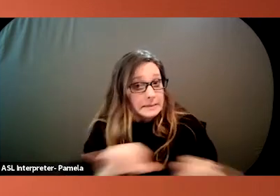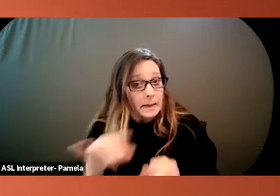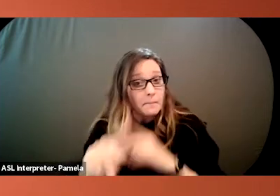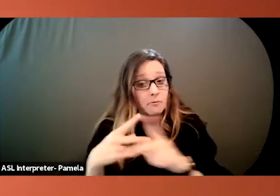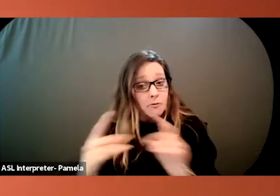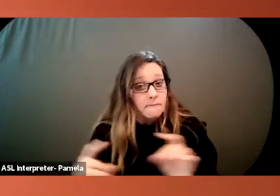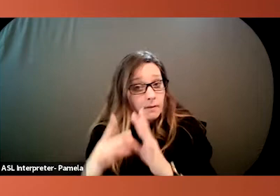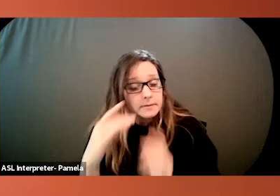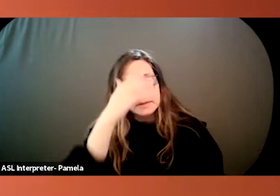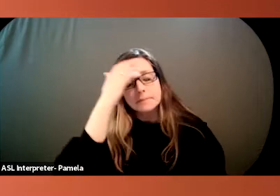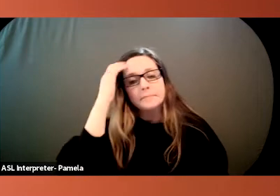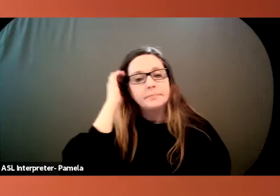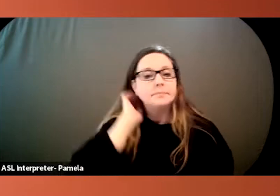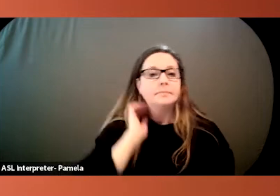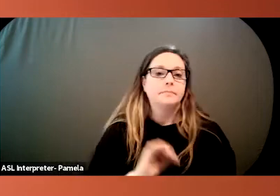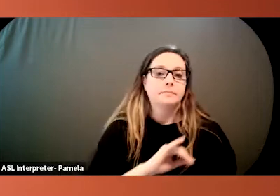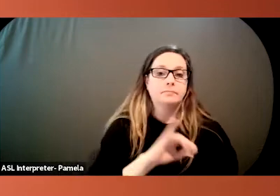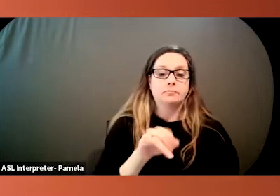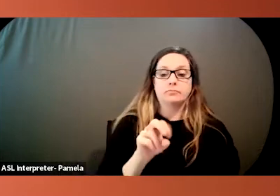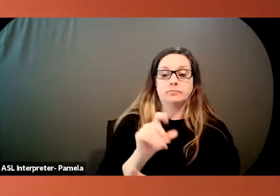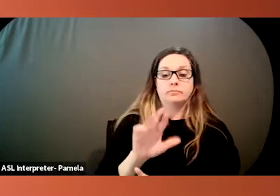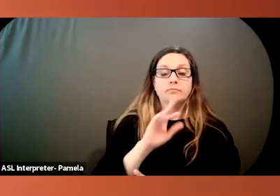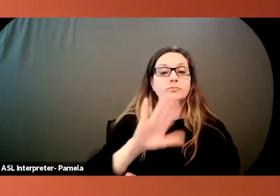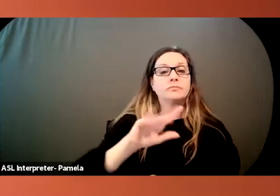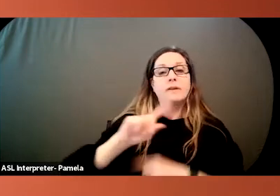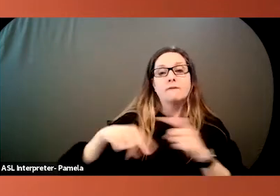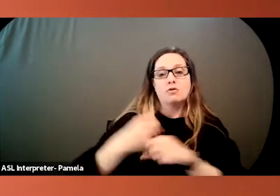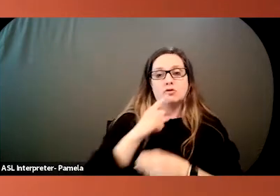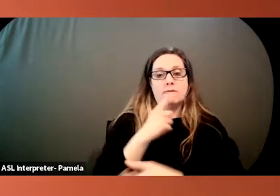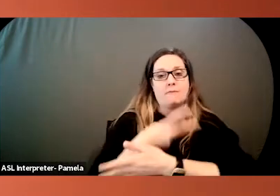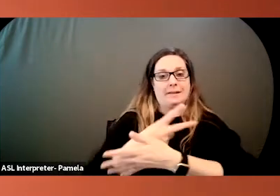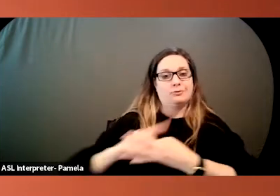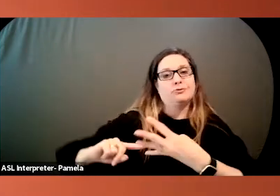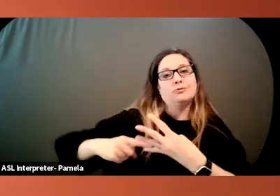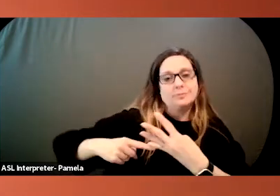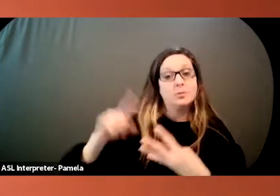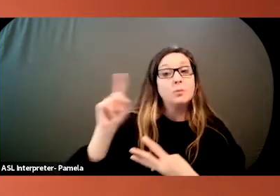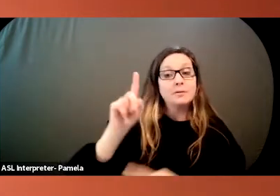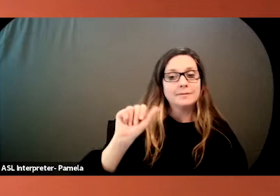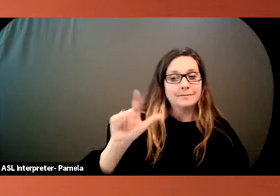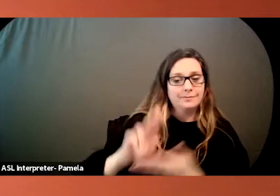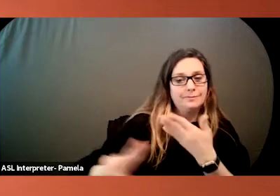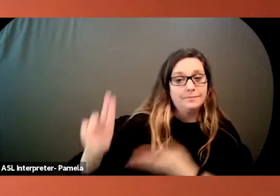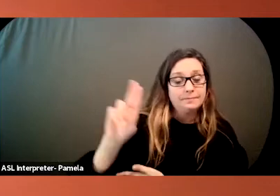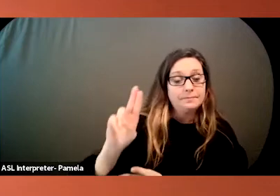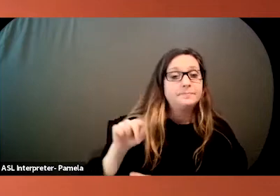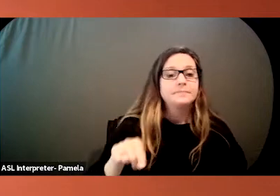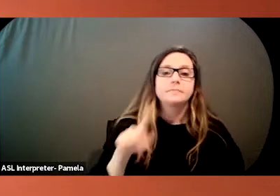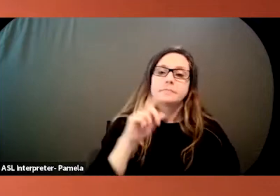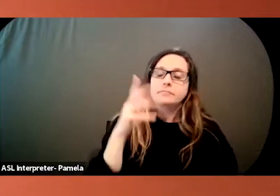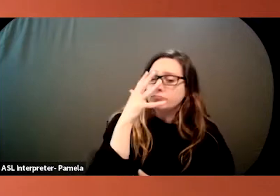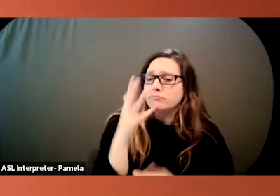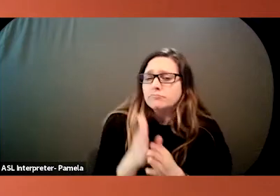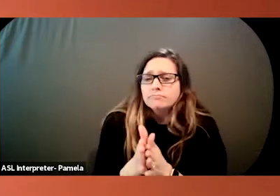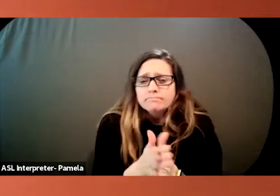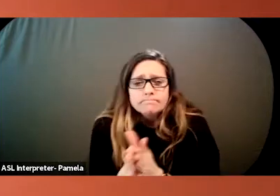is in the first year of her Master's in Health Promotion at Dalhousie. She is passionate about addressing and